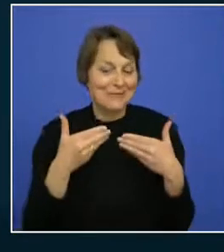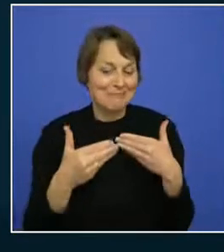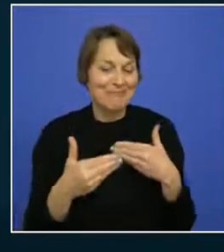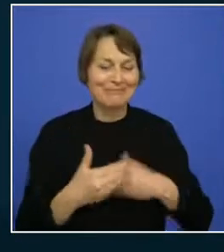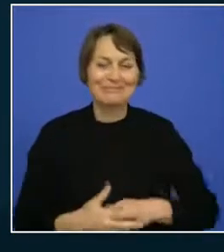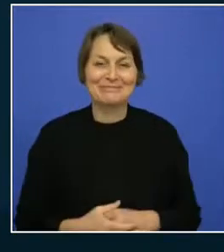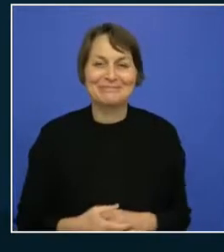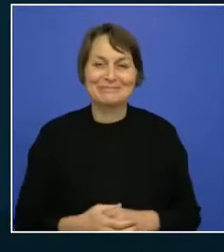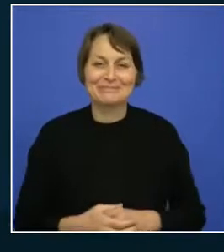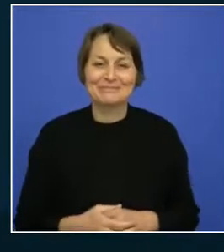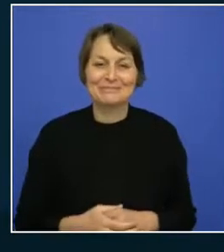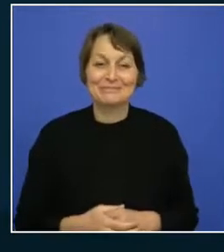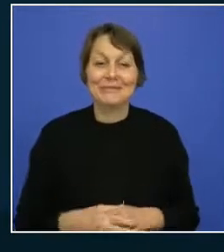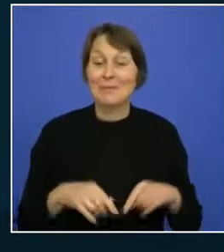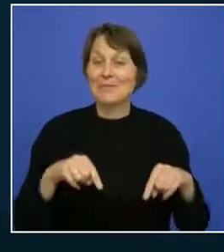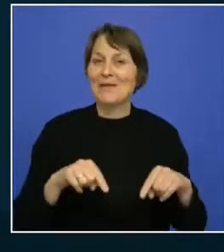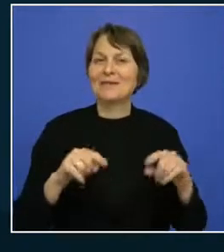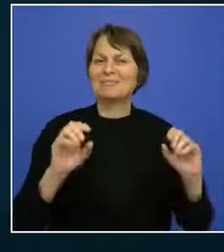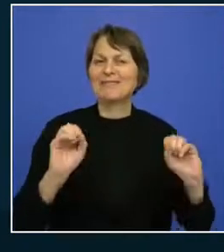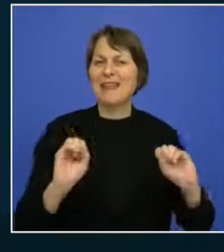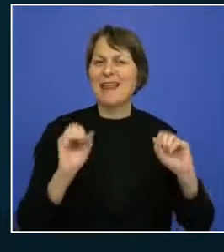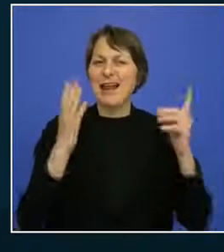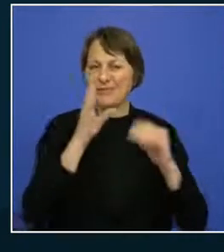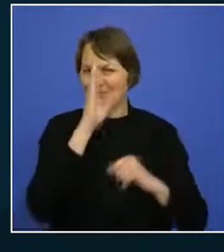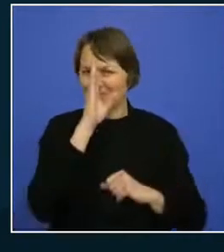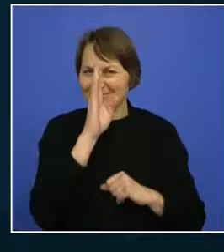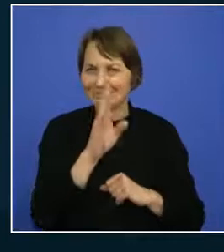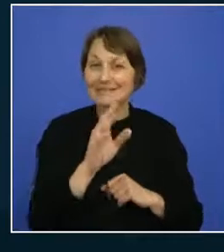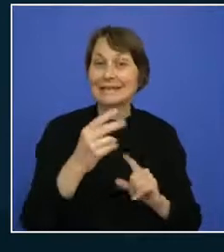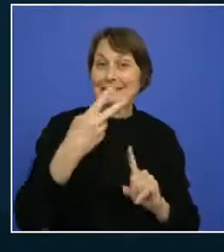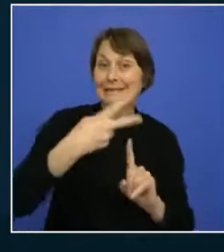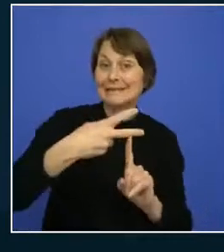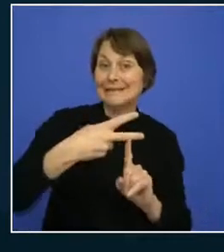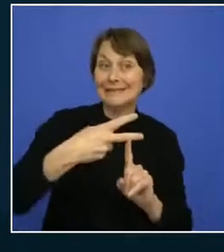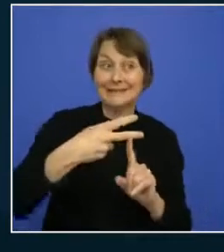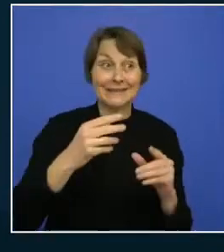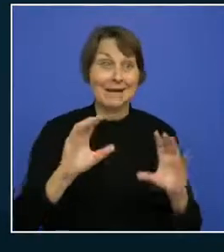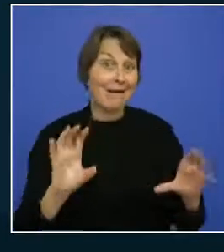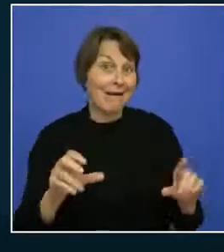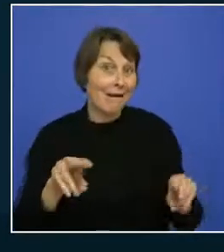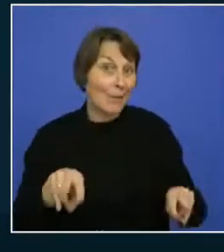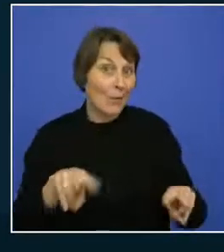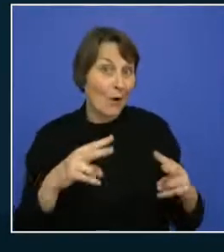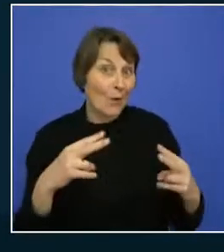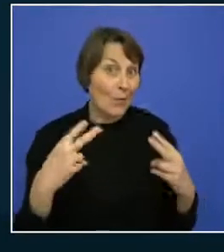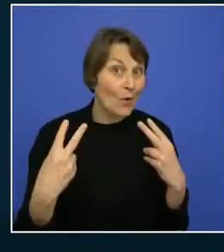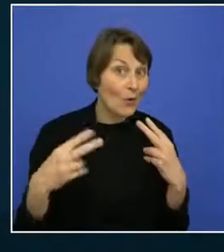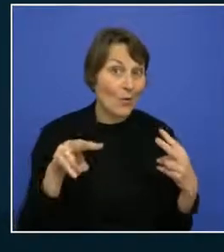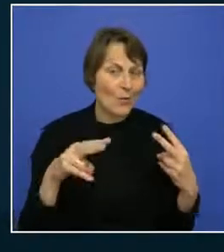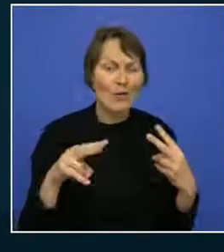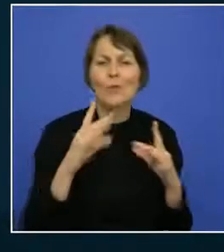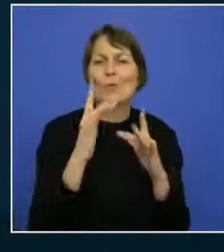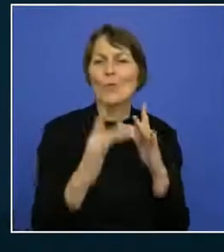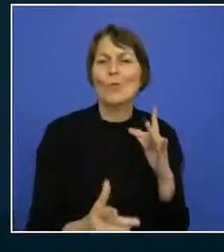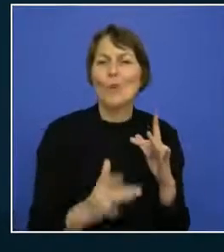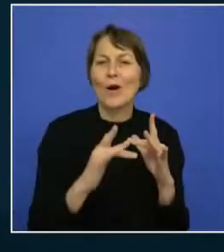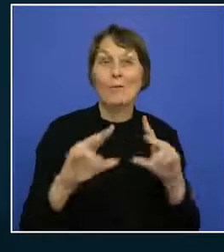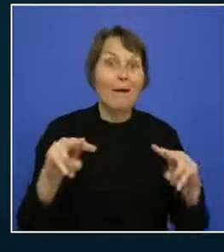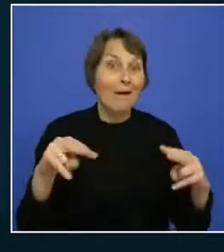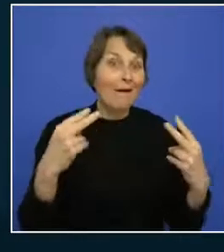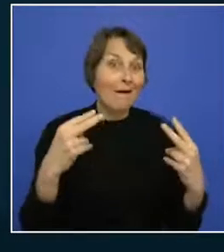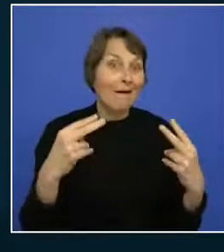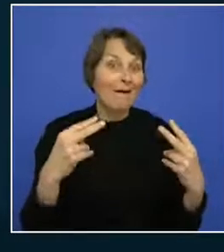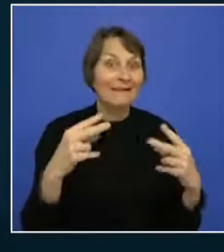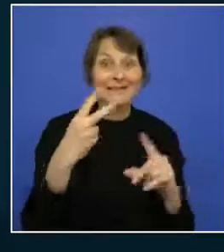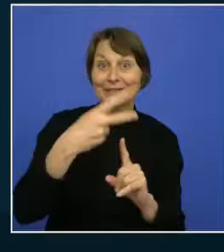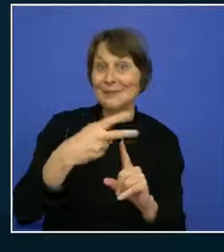It's live TV. This is what live TV is about, or live web TV. yes,